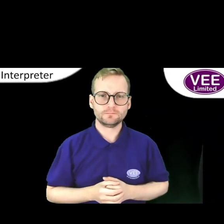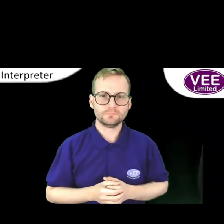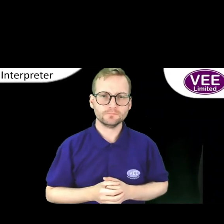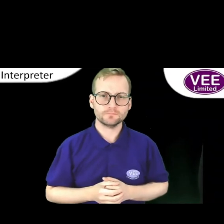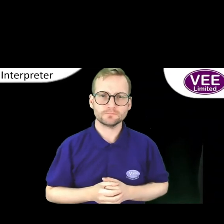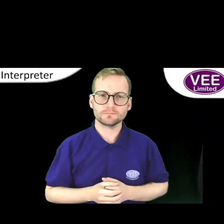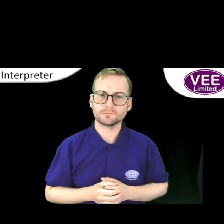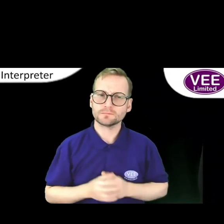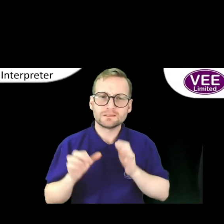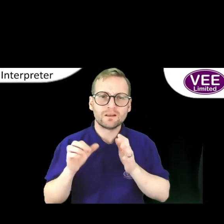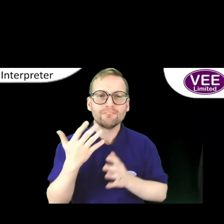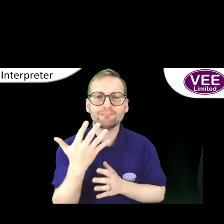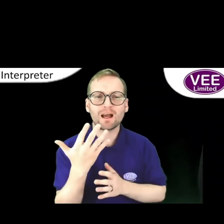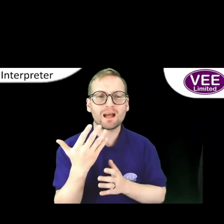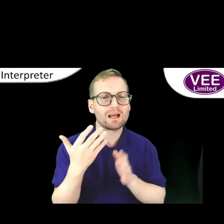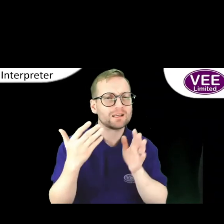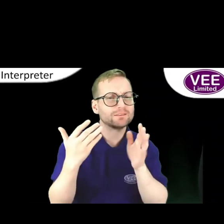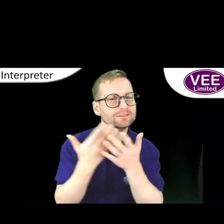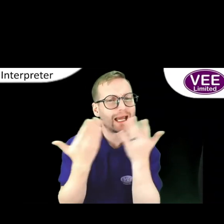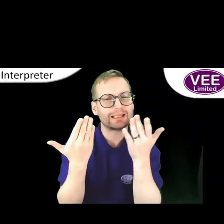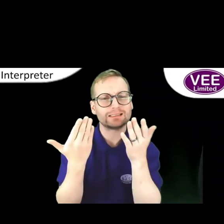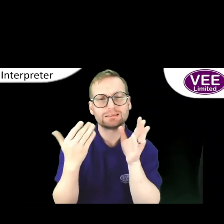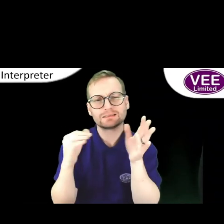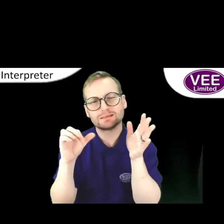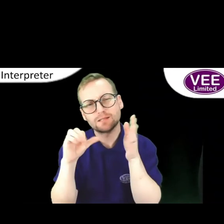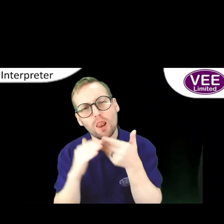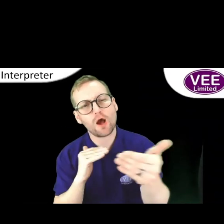Hard days and nights we made our way.